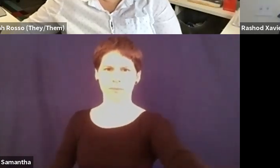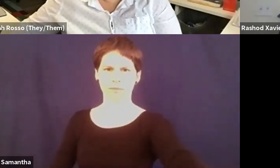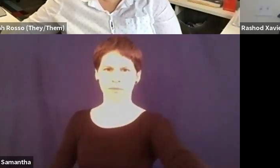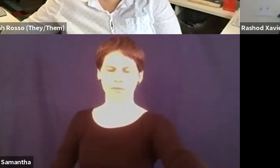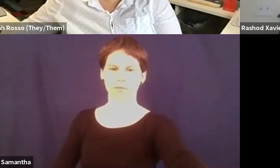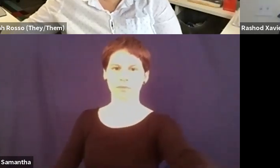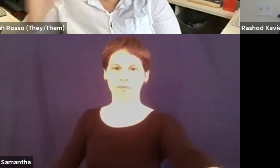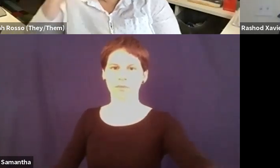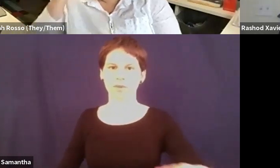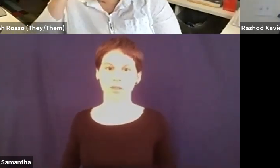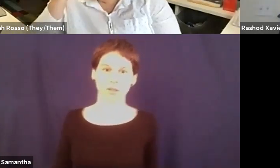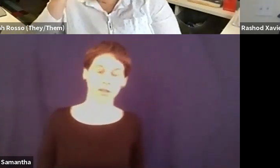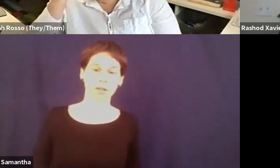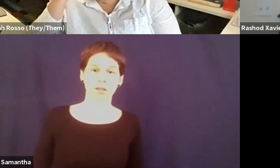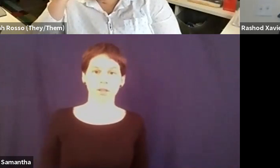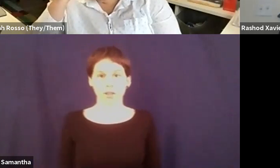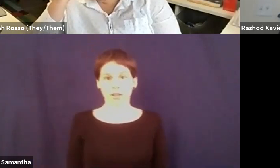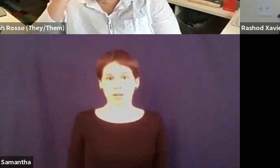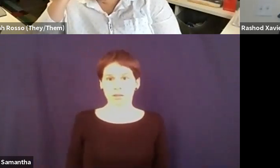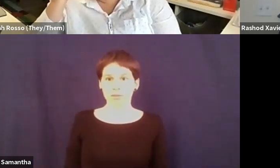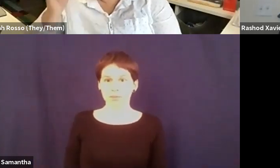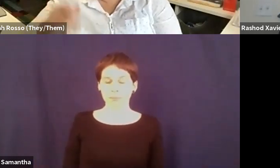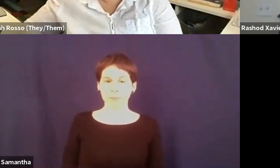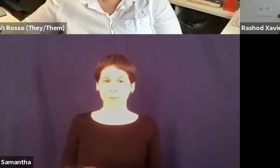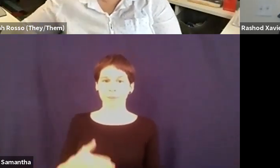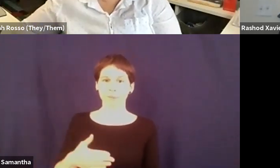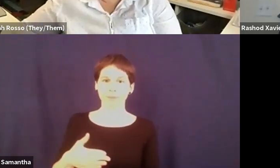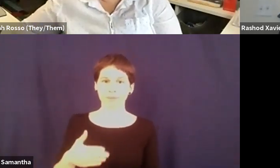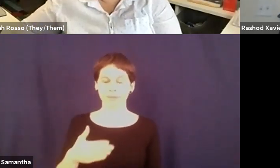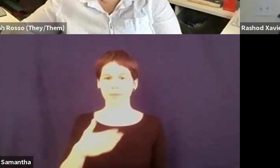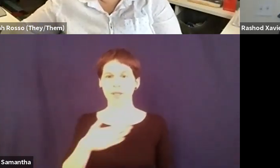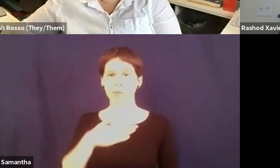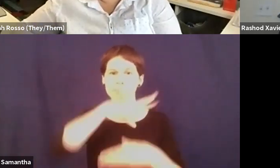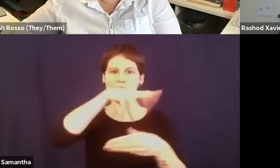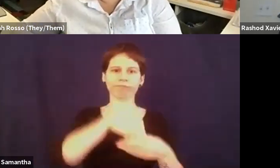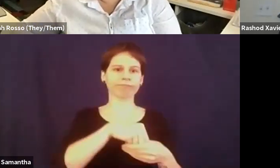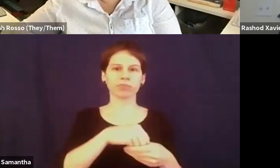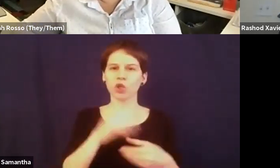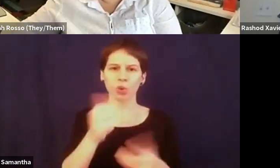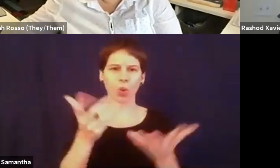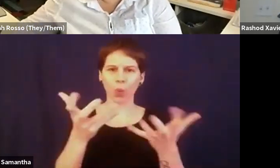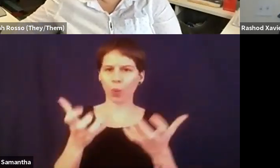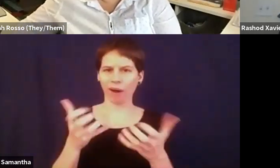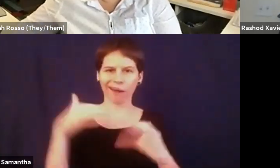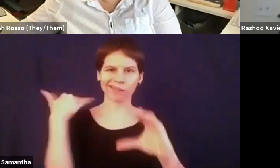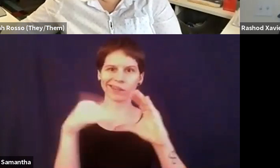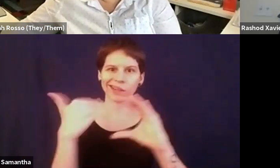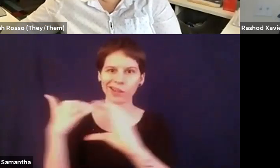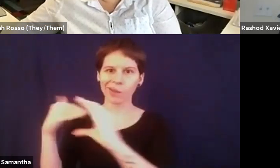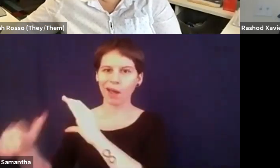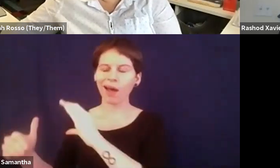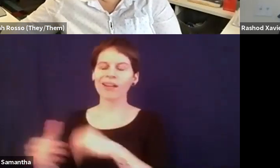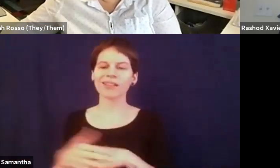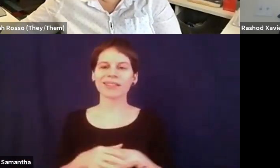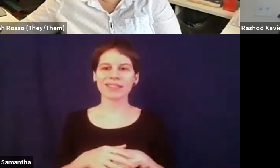movement into social media was completely because of my work with youth. They did not want emails, and I've been doing this long enough that I used